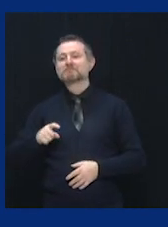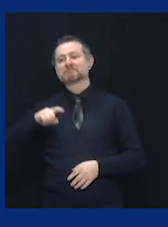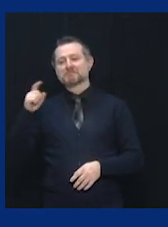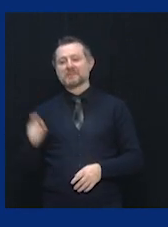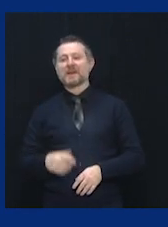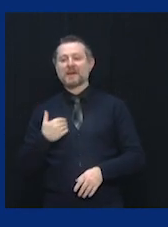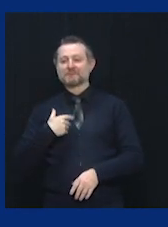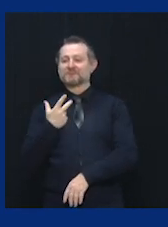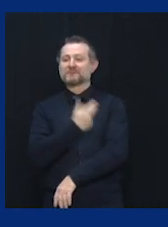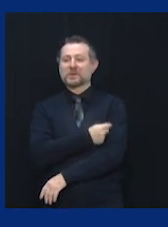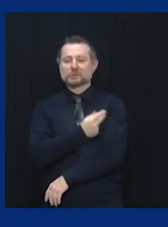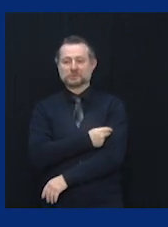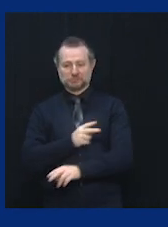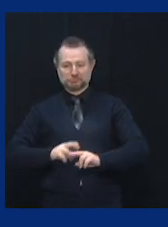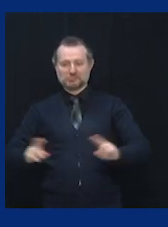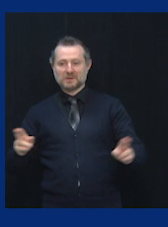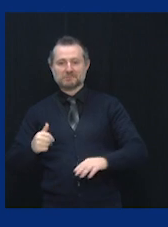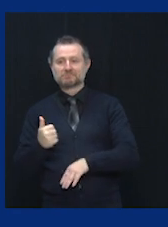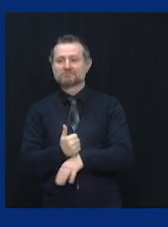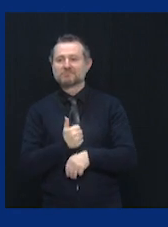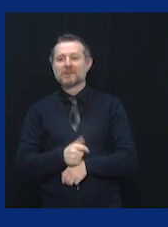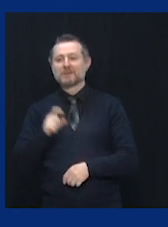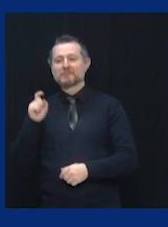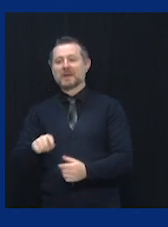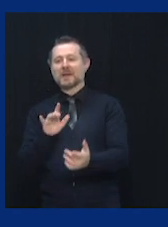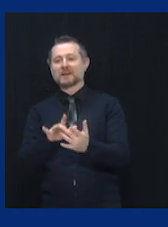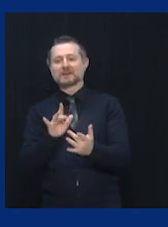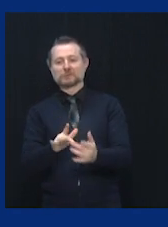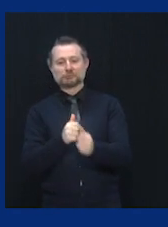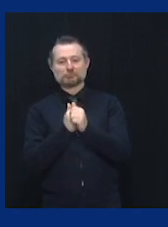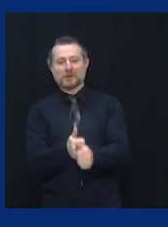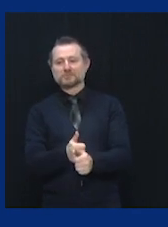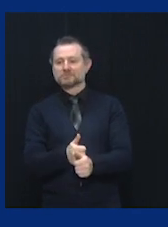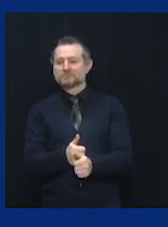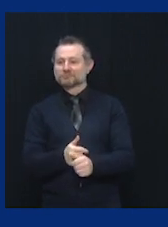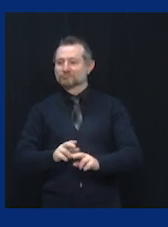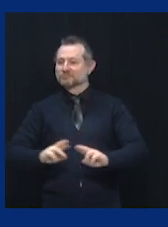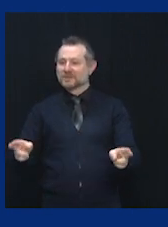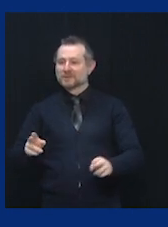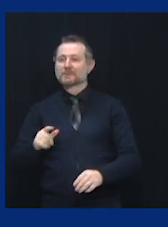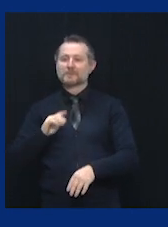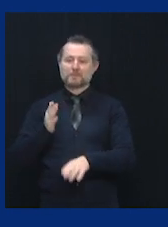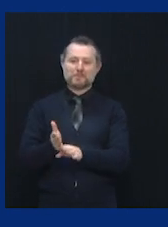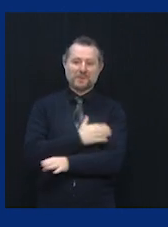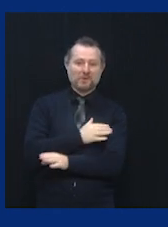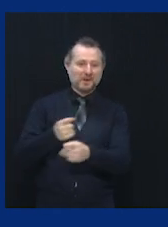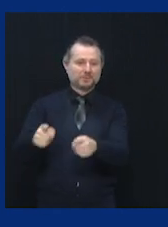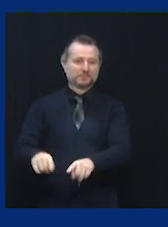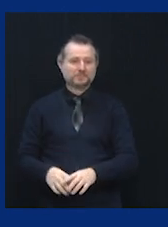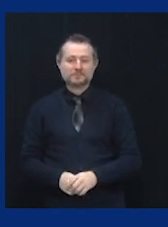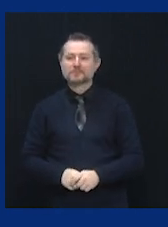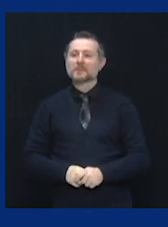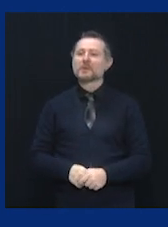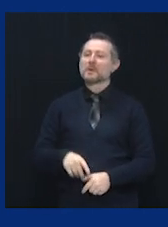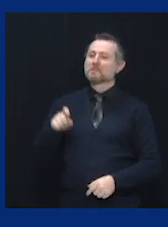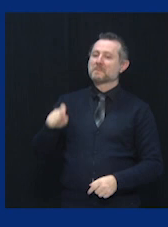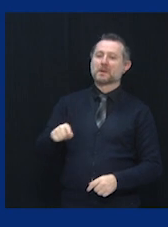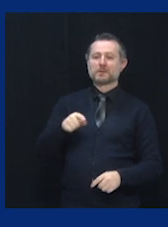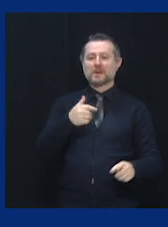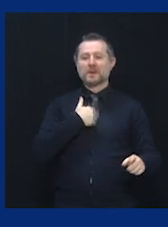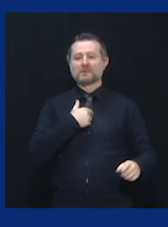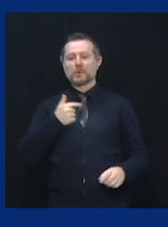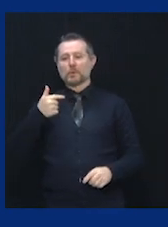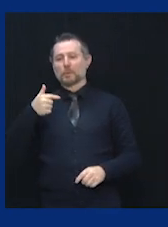You have to have the contact tracing capacity set up. You have to have the quarantine facilities set